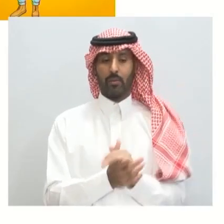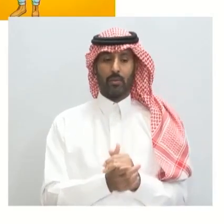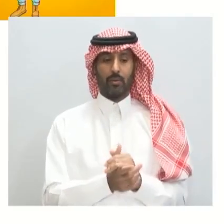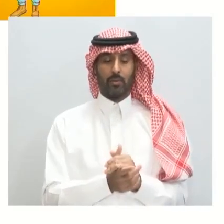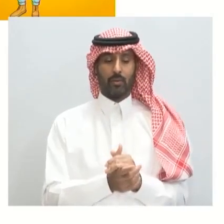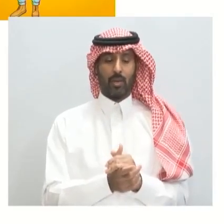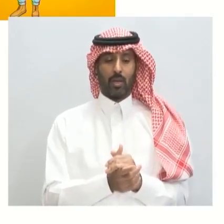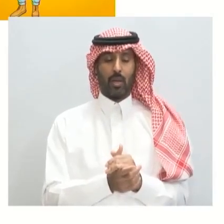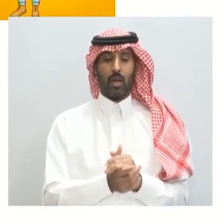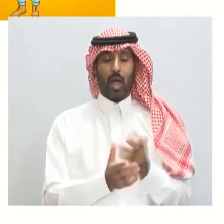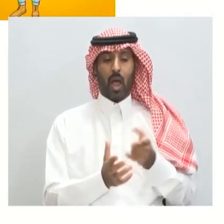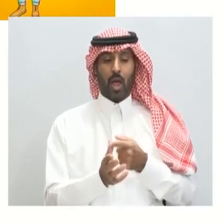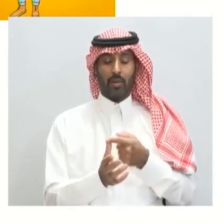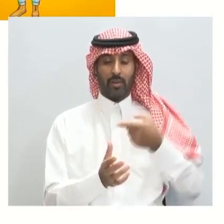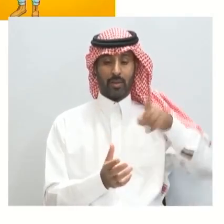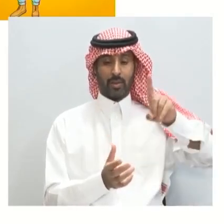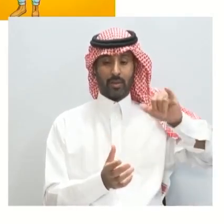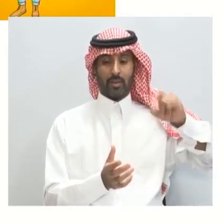wrong to use do, and we have here did.